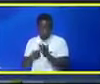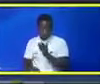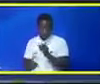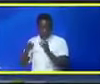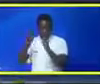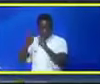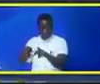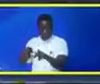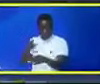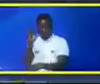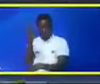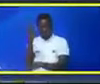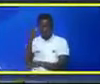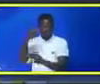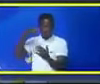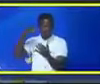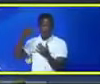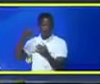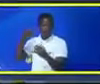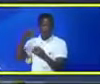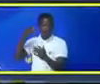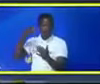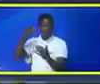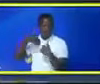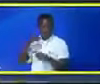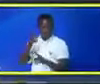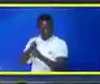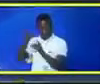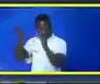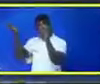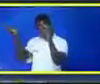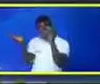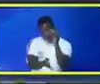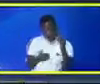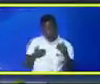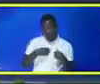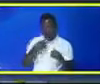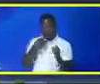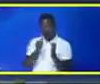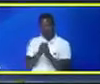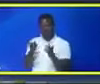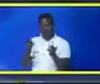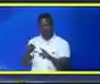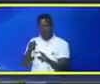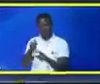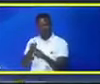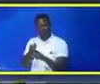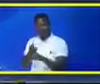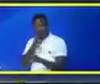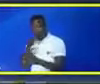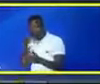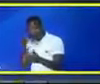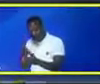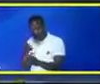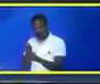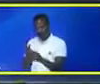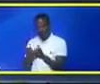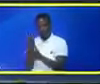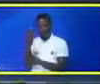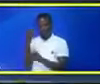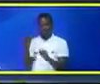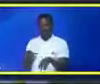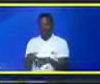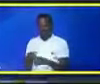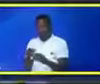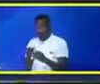for a tree, even if it be cut off. It said, at the scent of water. At the scent of